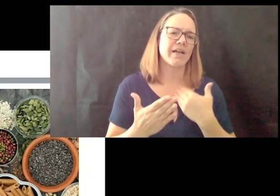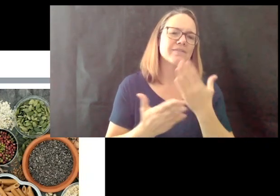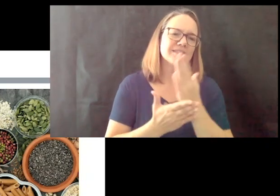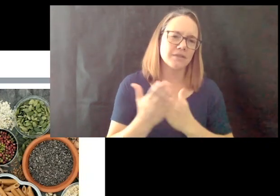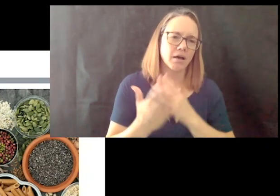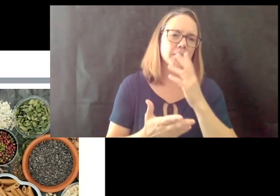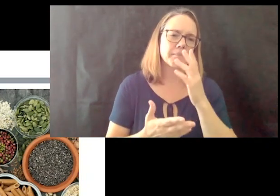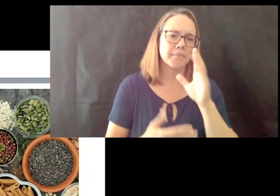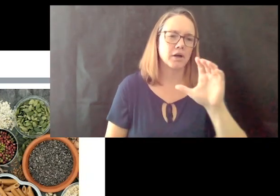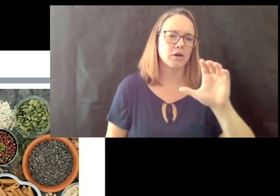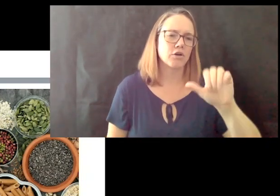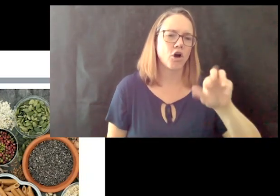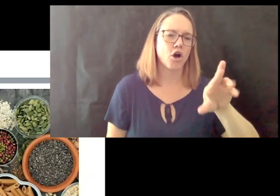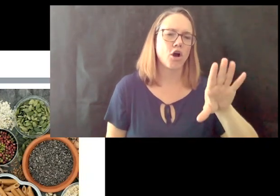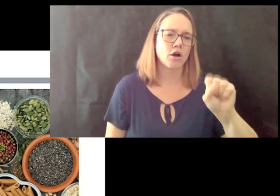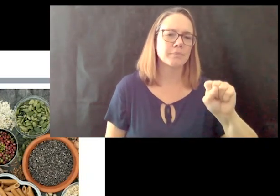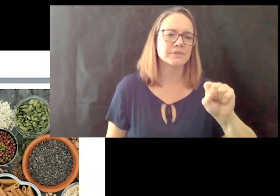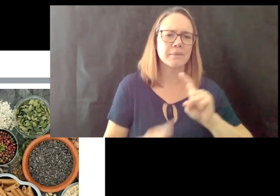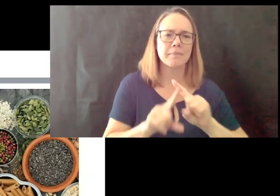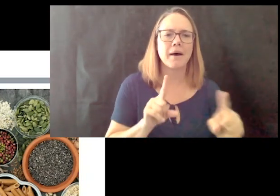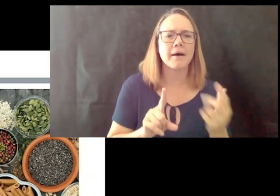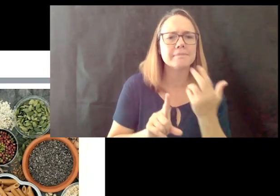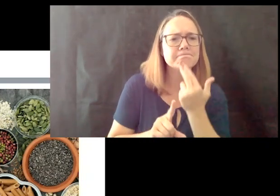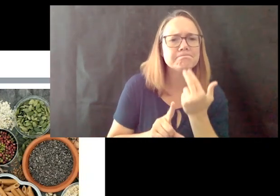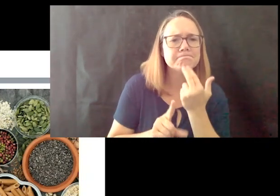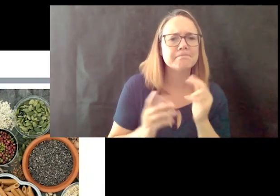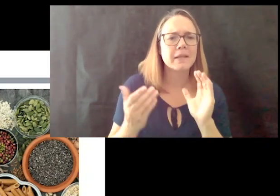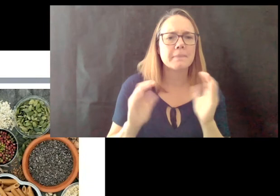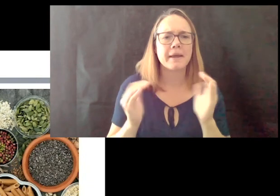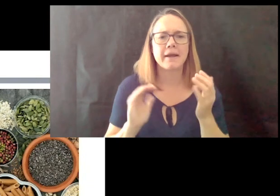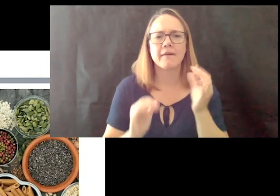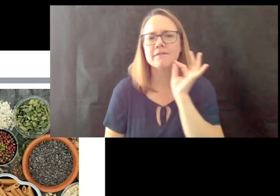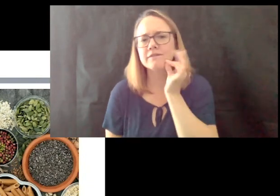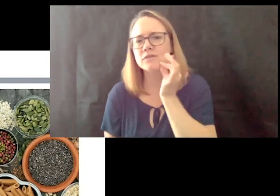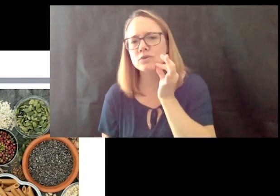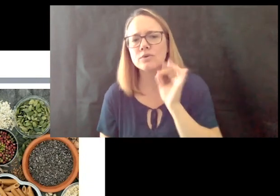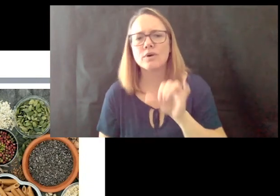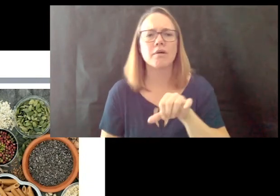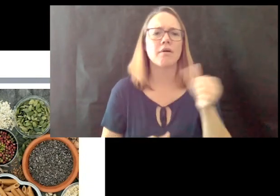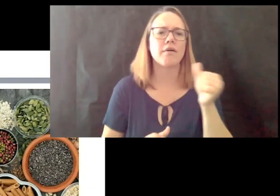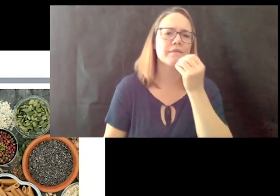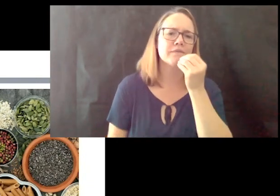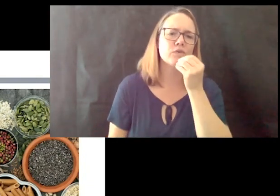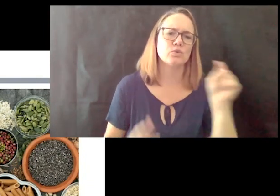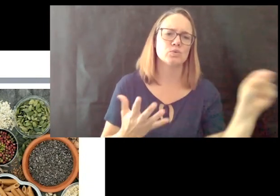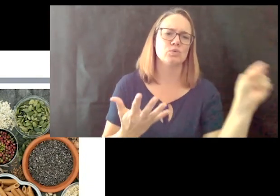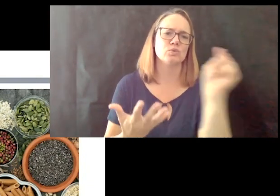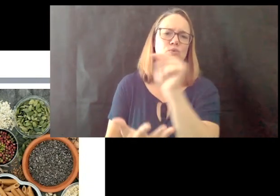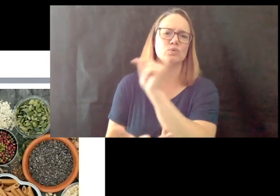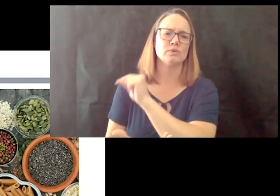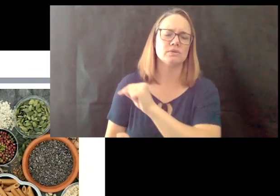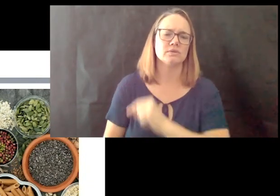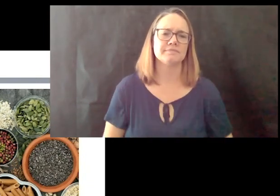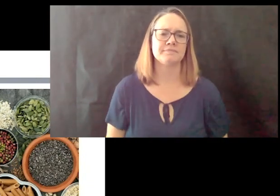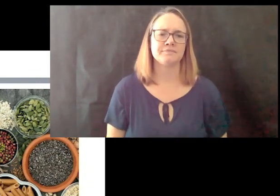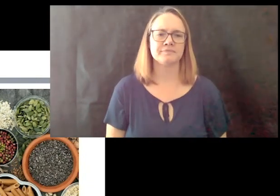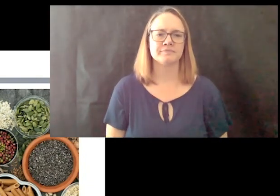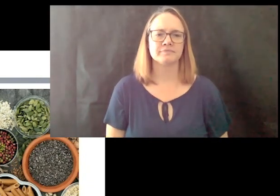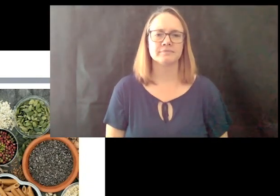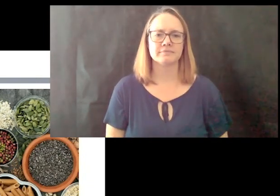minimal amount of carbohydrate. Much smaller though compared to fruits and some of the other foods available.